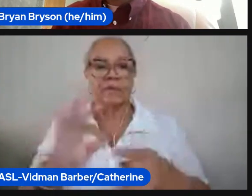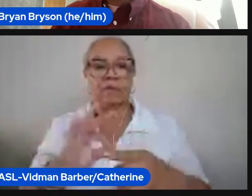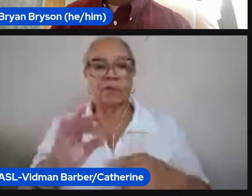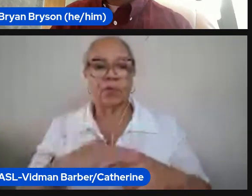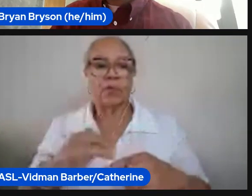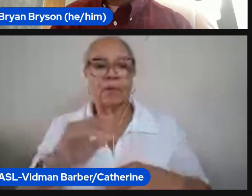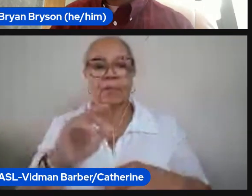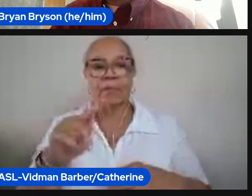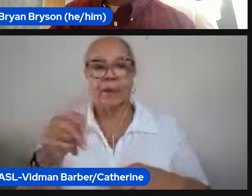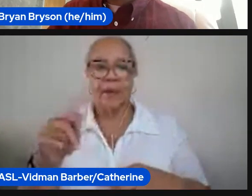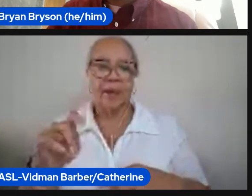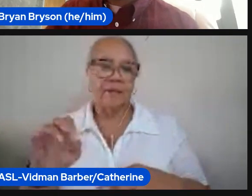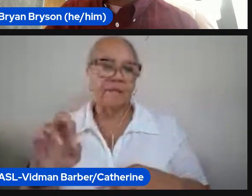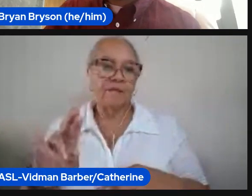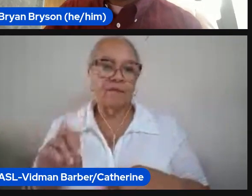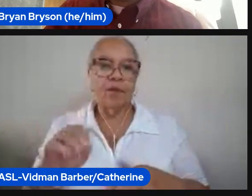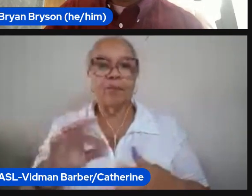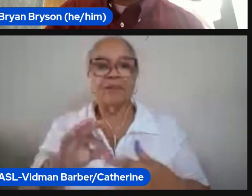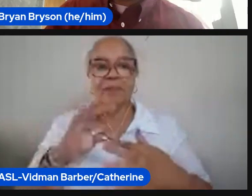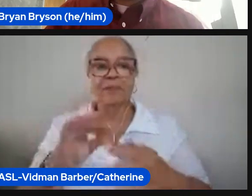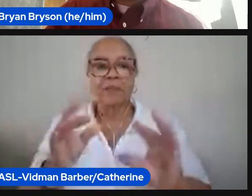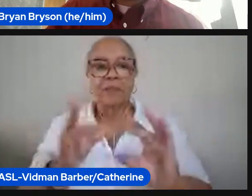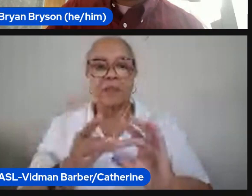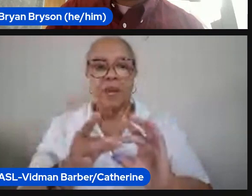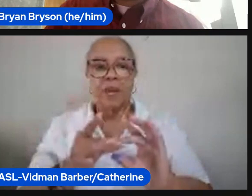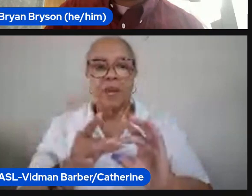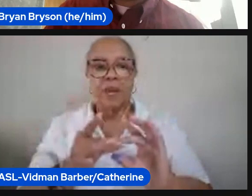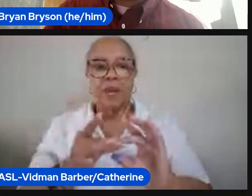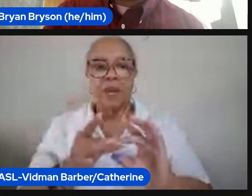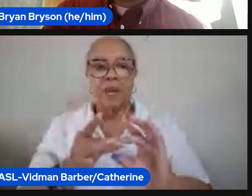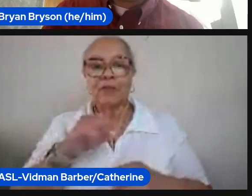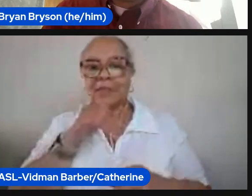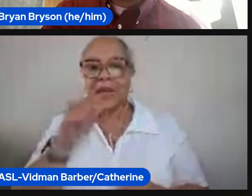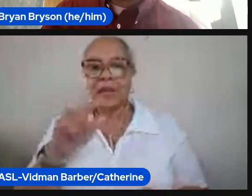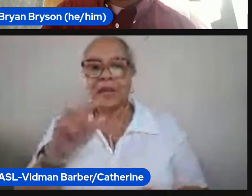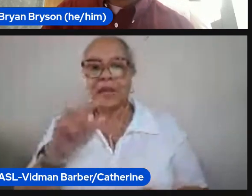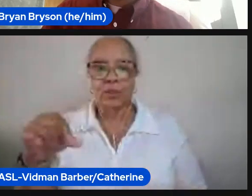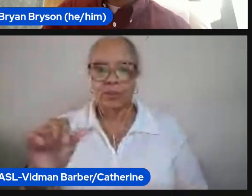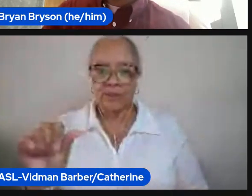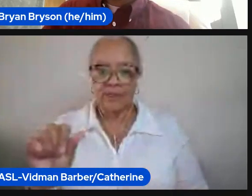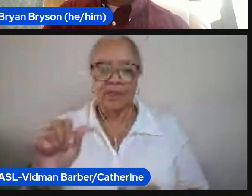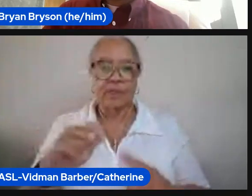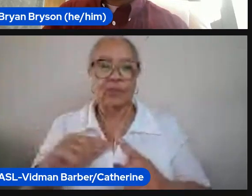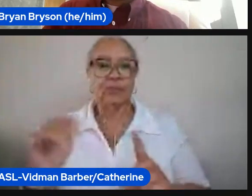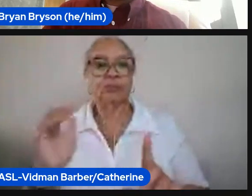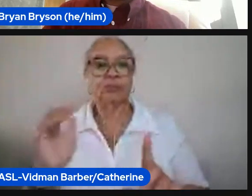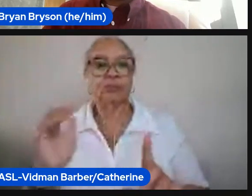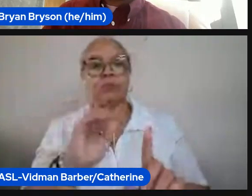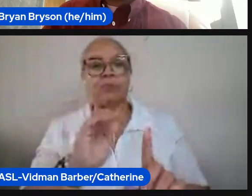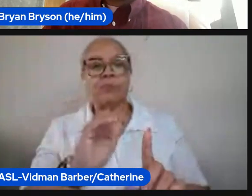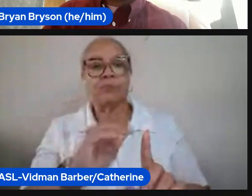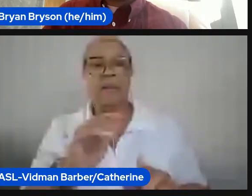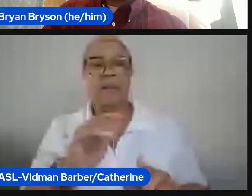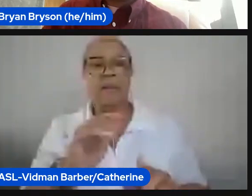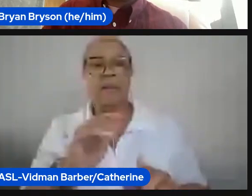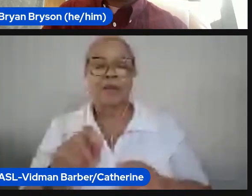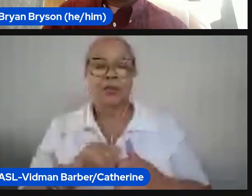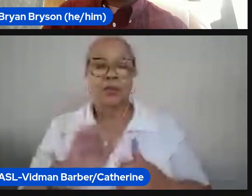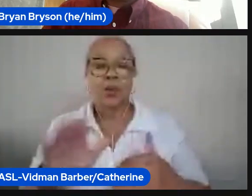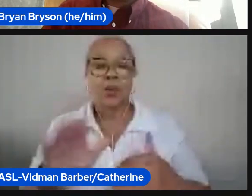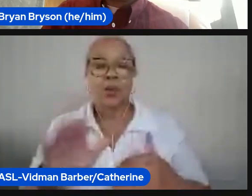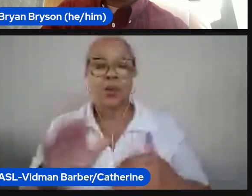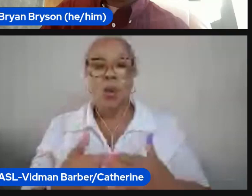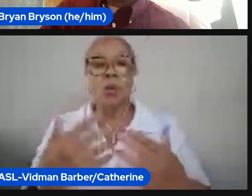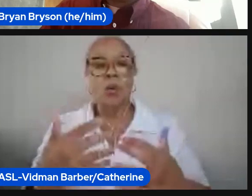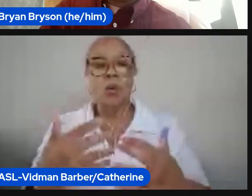and especially the comment function, not the Q&A. As a reminder, we require all audience members